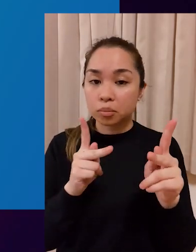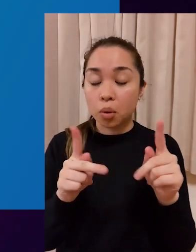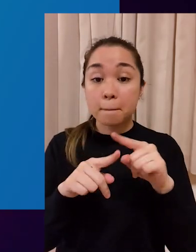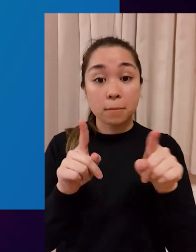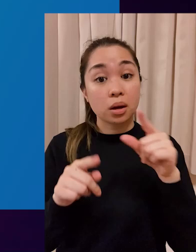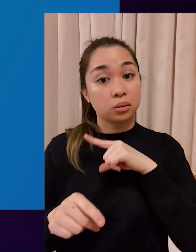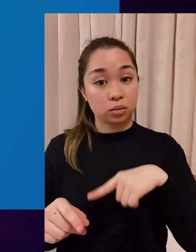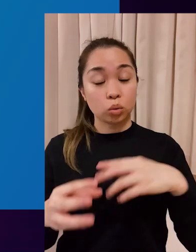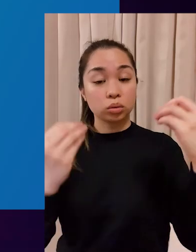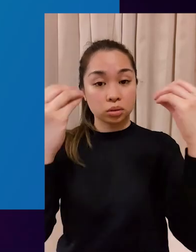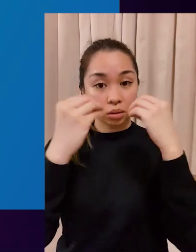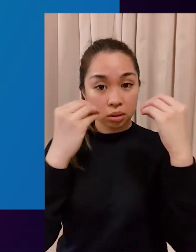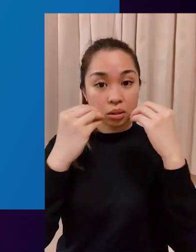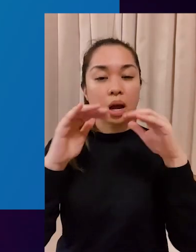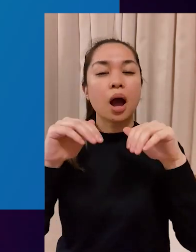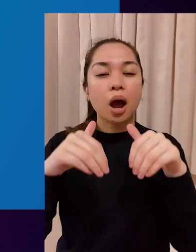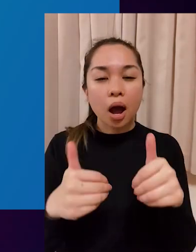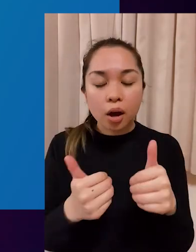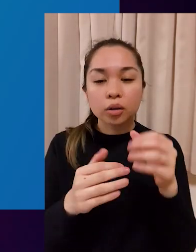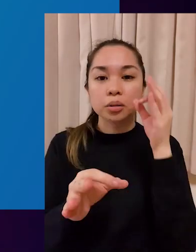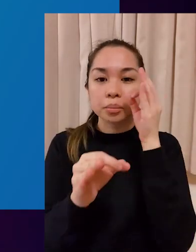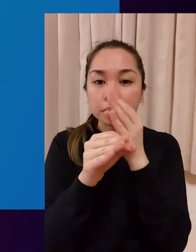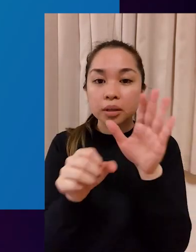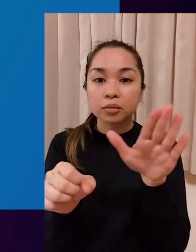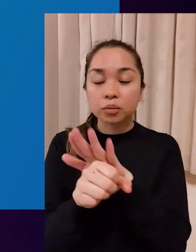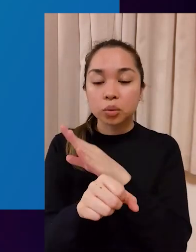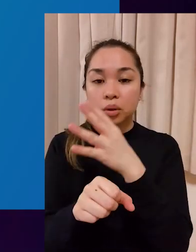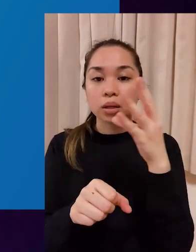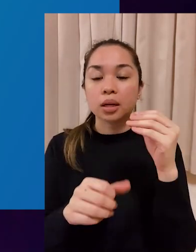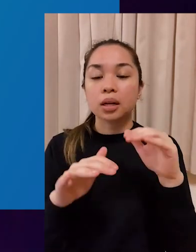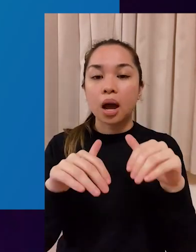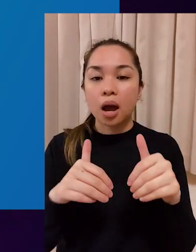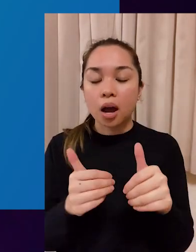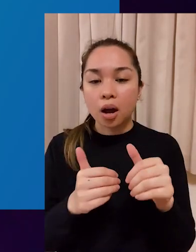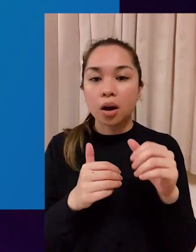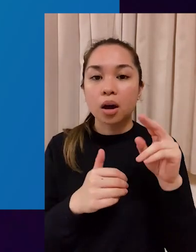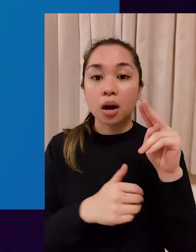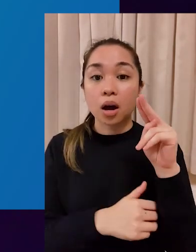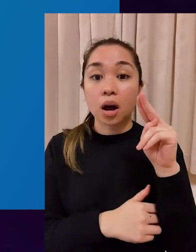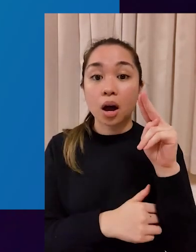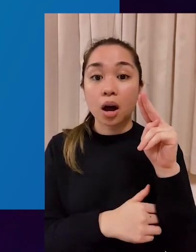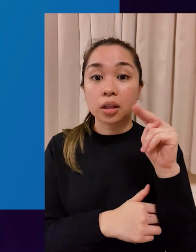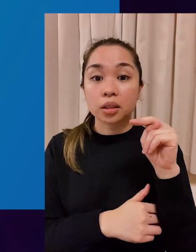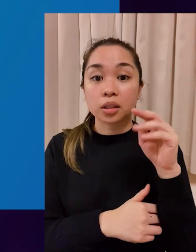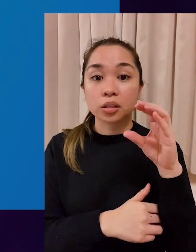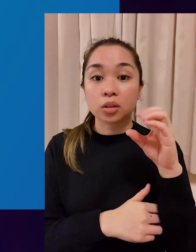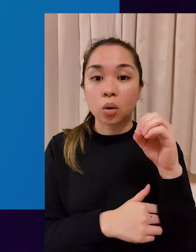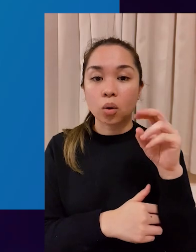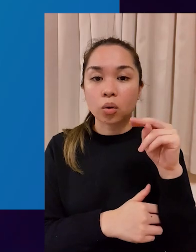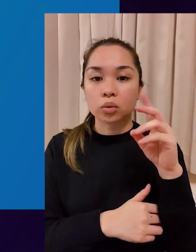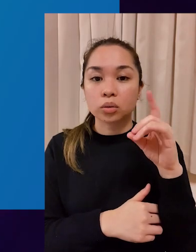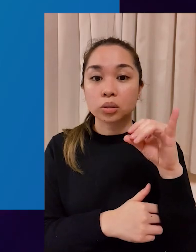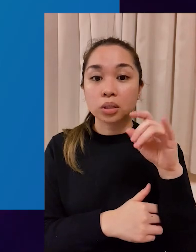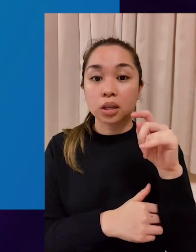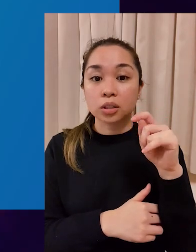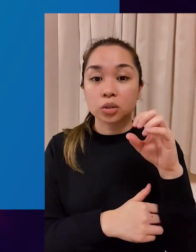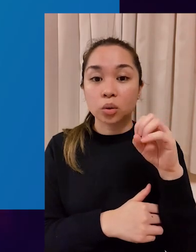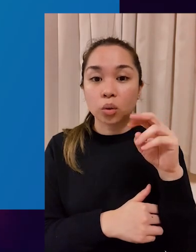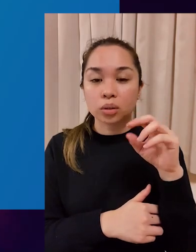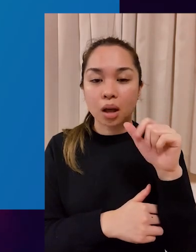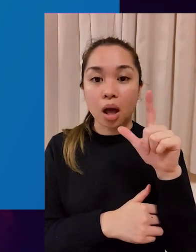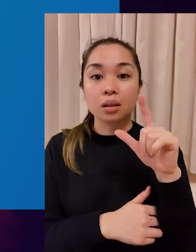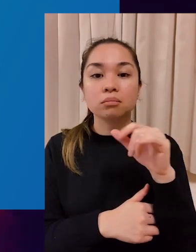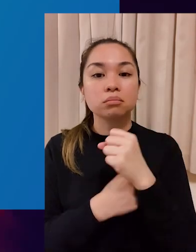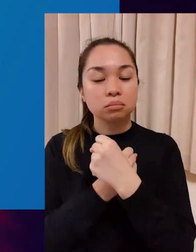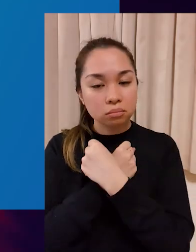to be faithful, how to keep the unconditional love kasi yun yung ibinibigay ni Lord sa atin. Isa sa